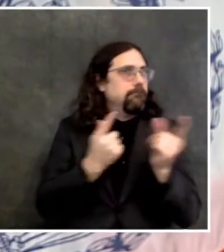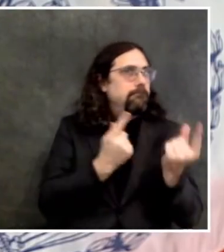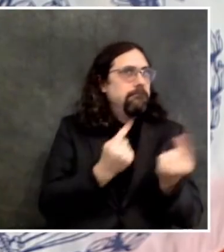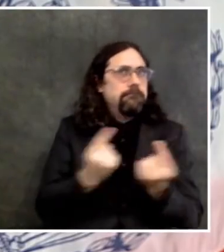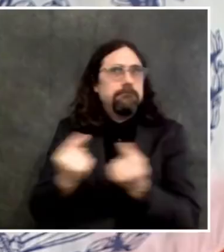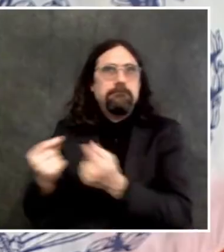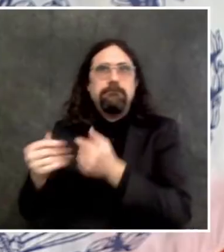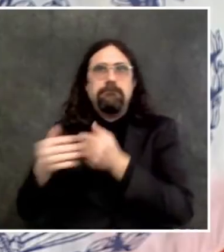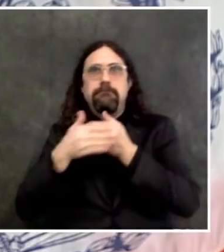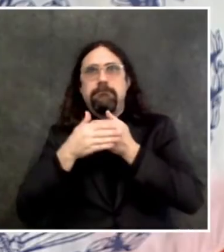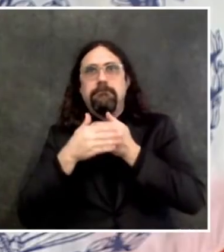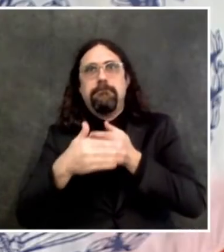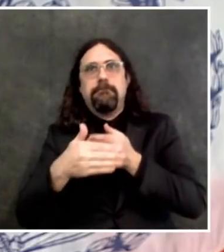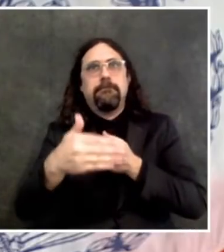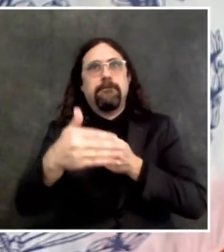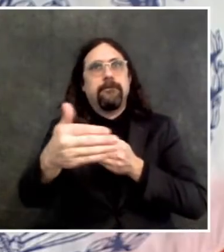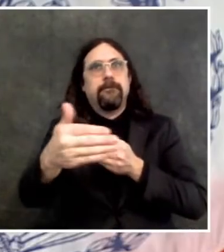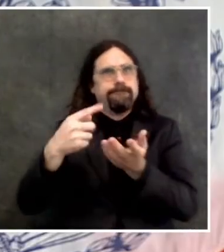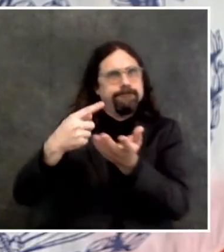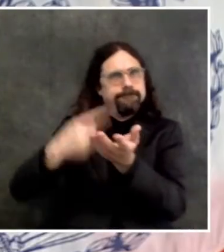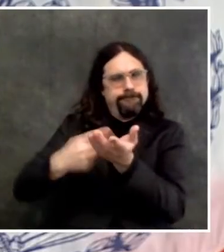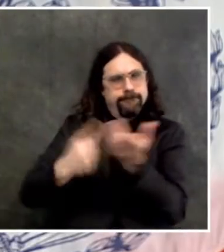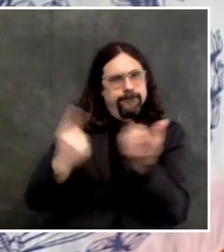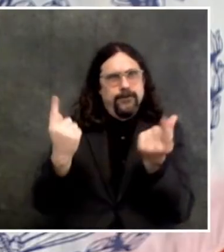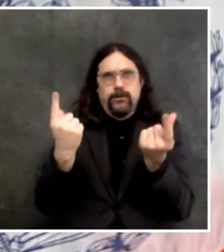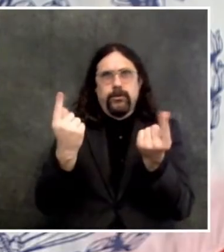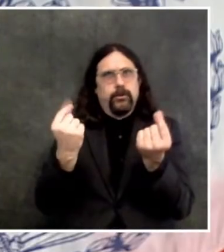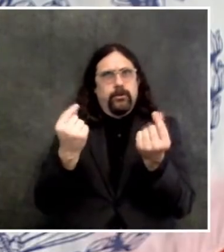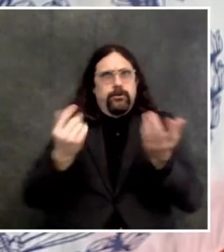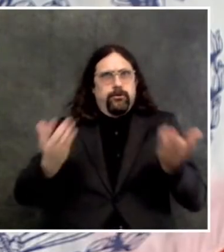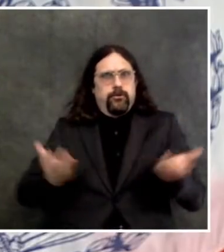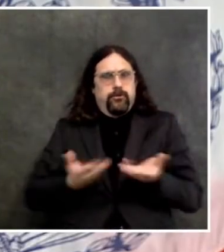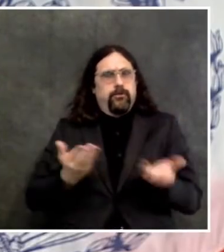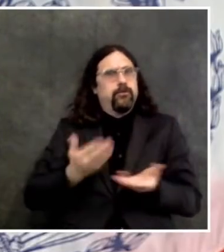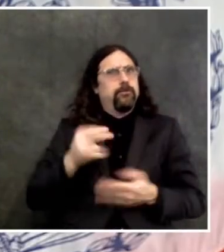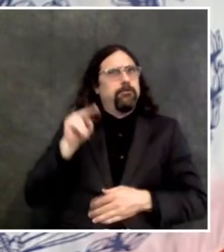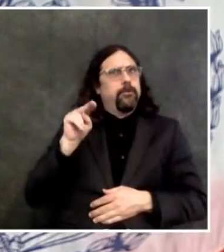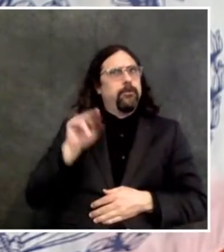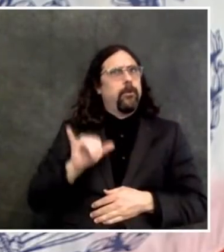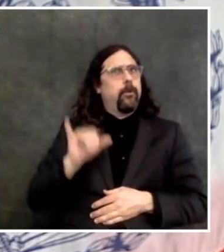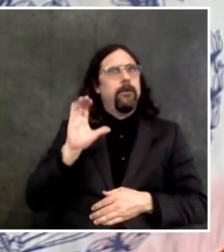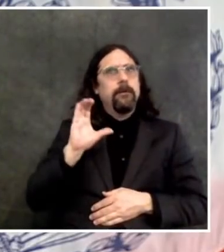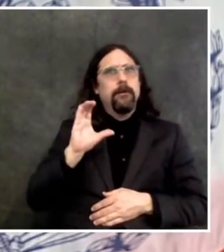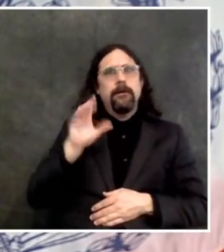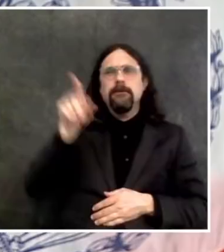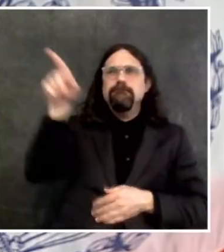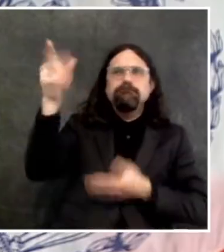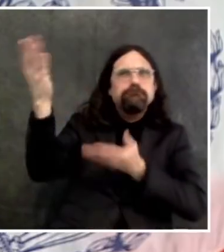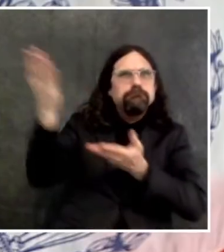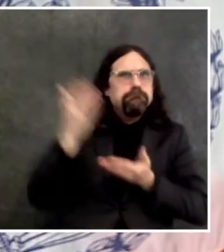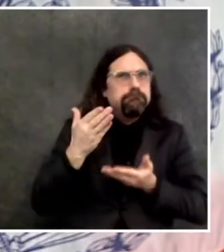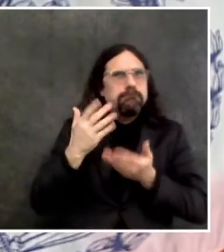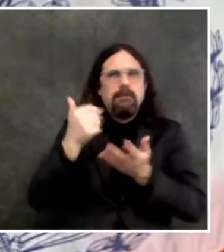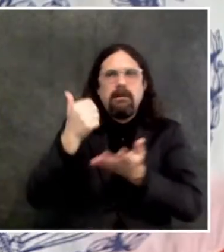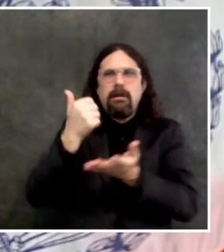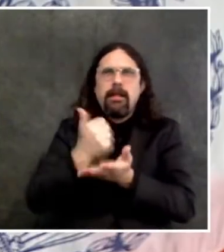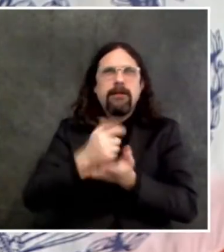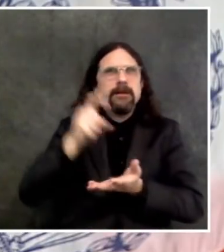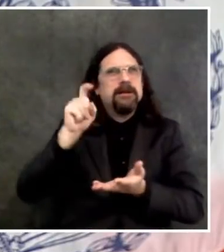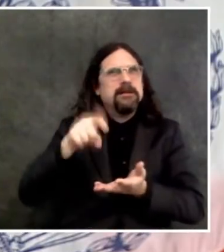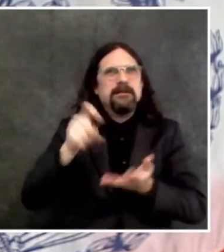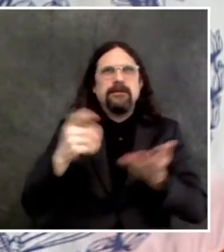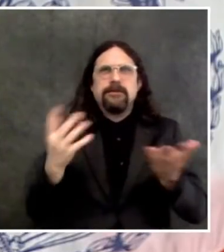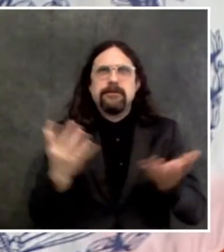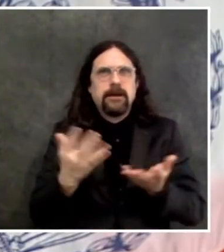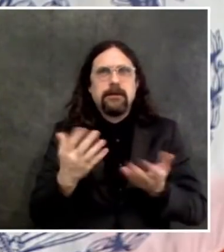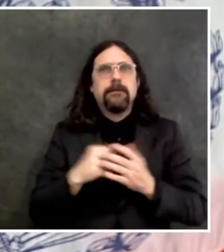So it was the president, Vice President Pence, the FEMA Administrator Pete Gaynor, Dr. Deborah